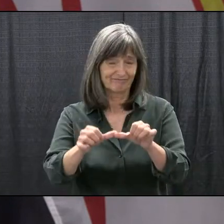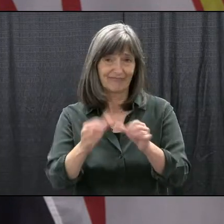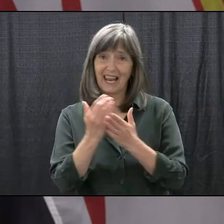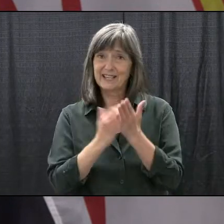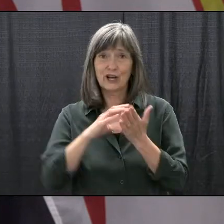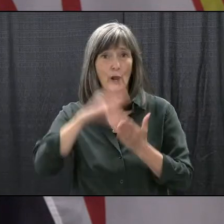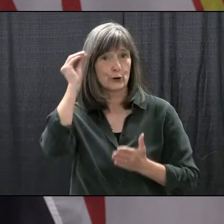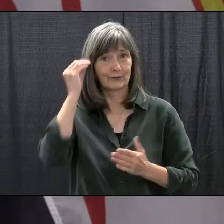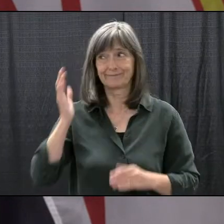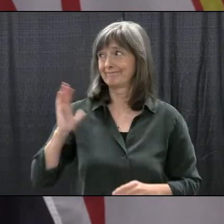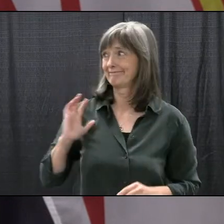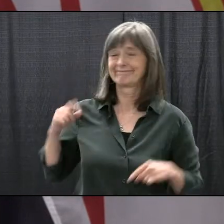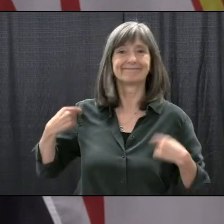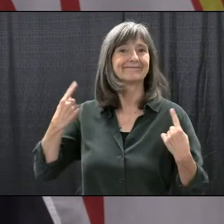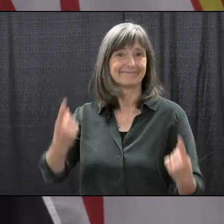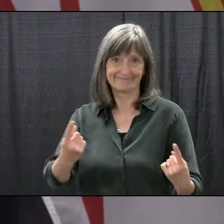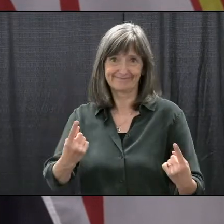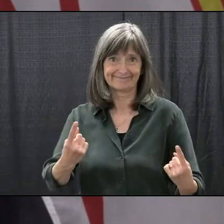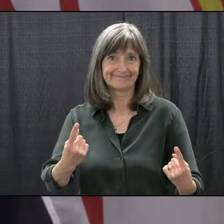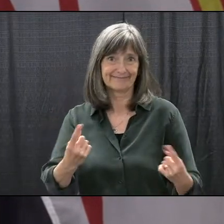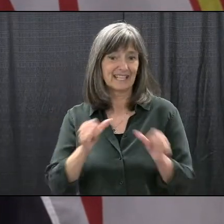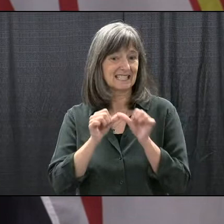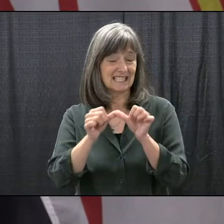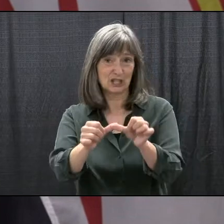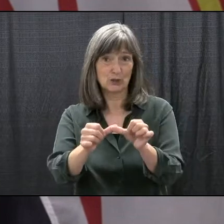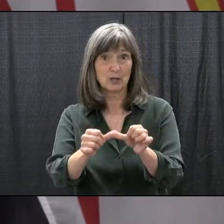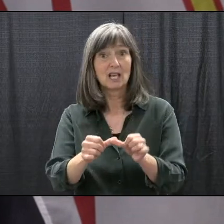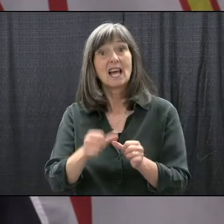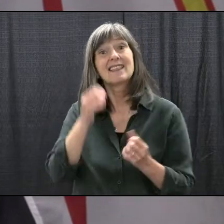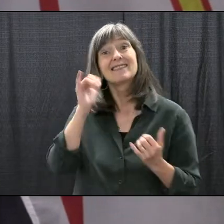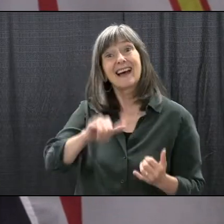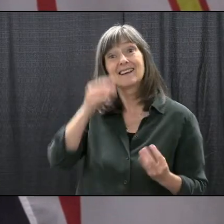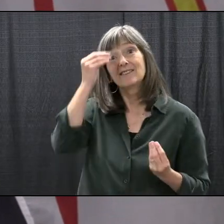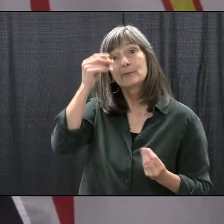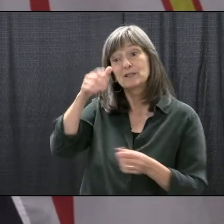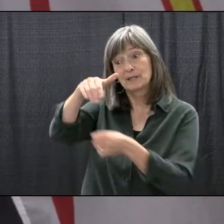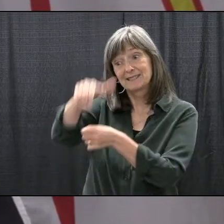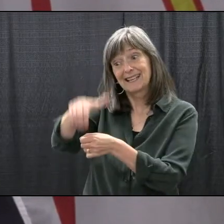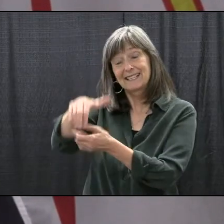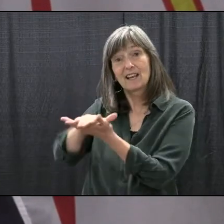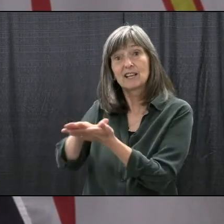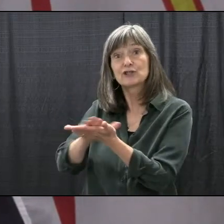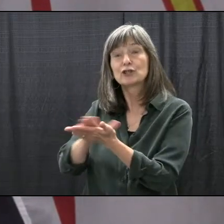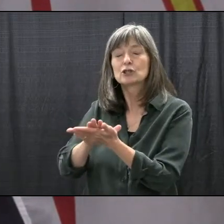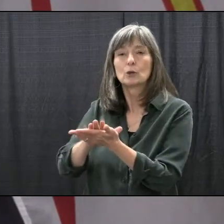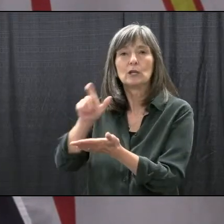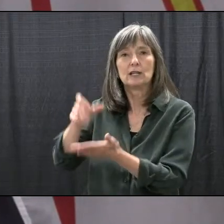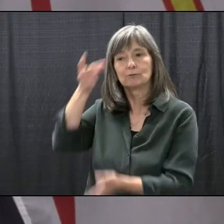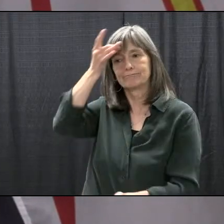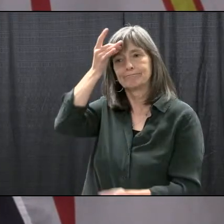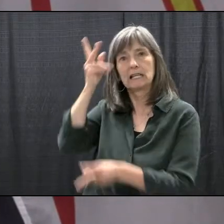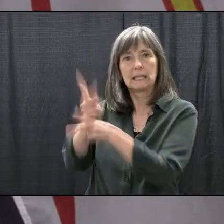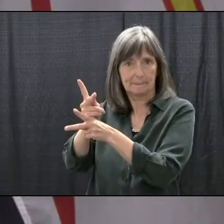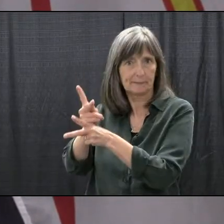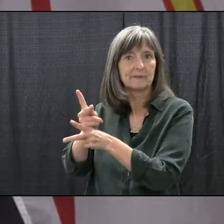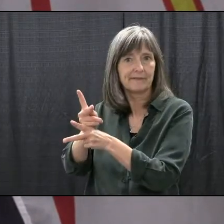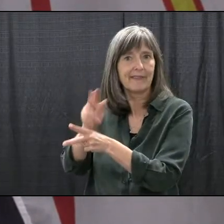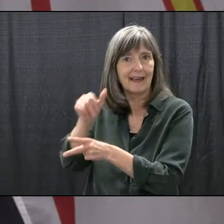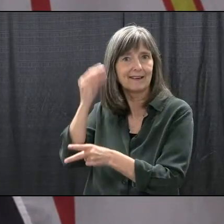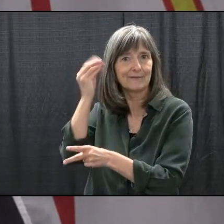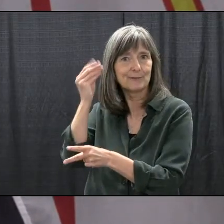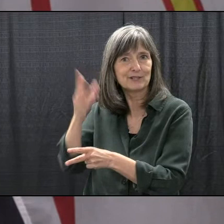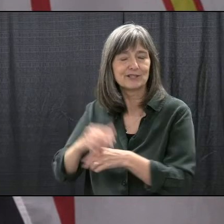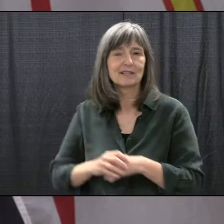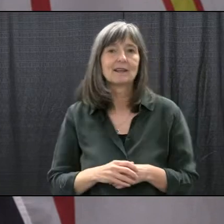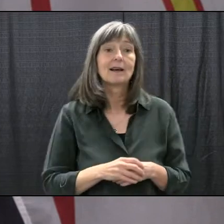think, information about hand sanitizer and using hand sanitizer is one of them. Information about